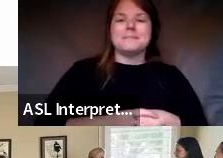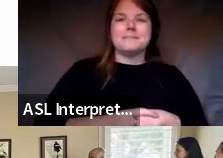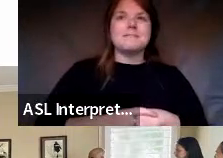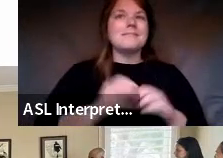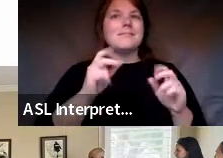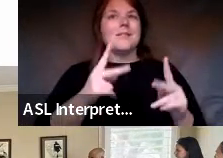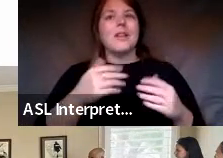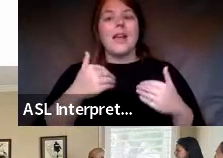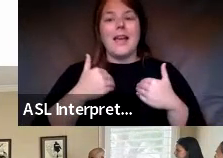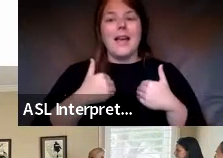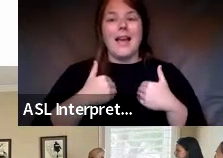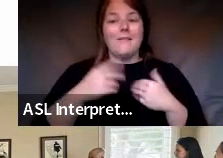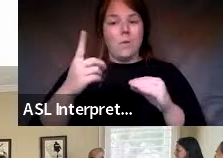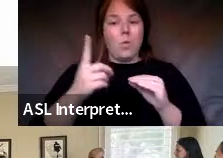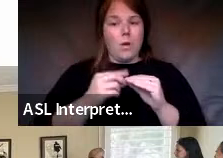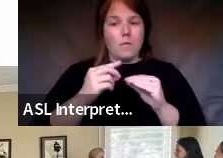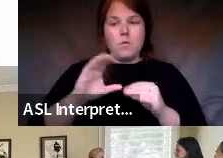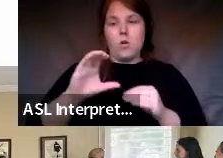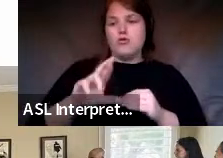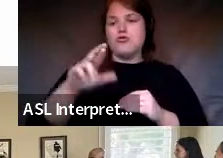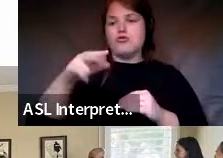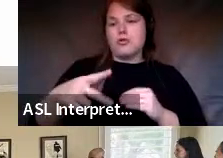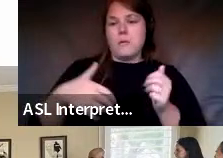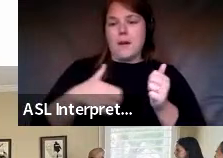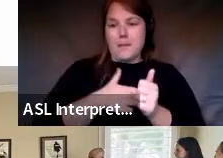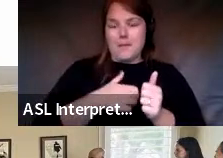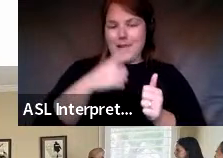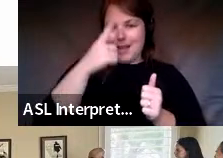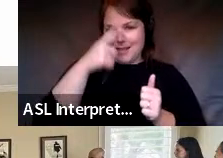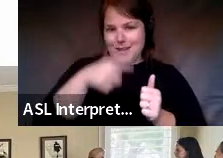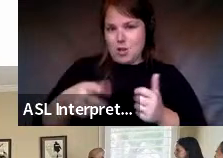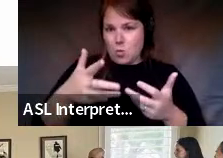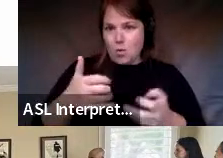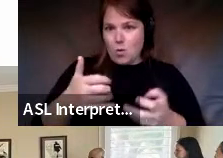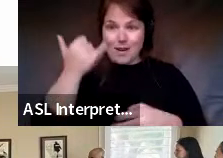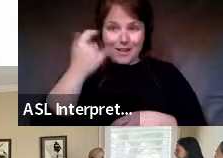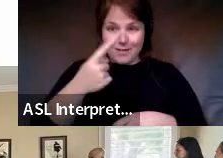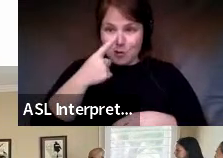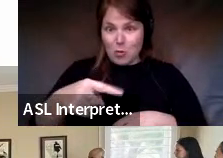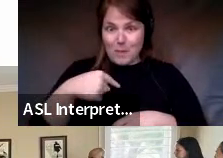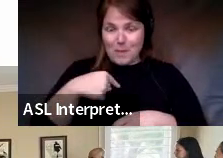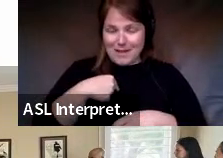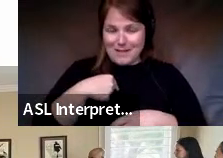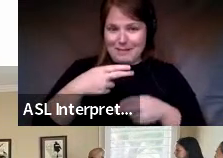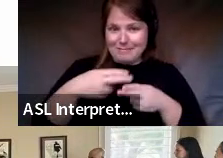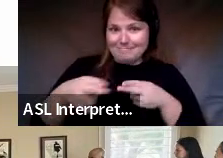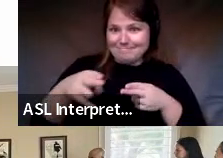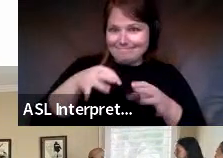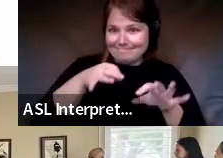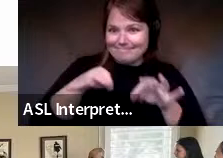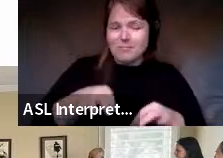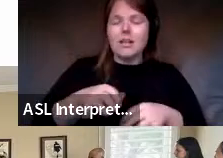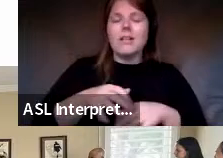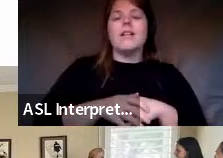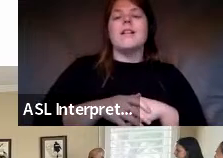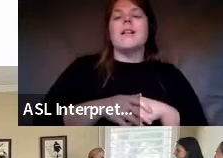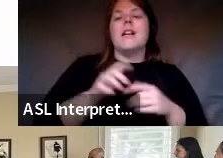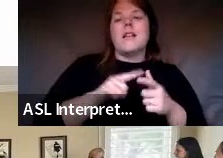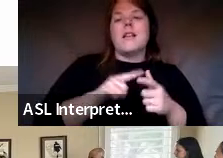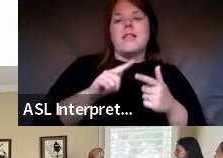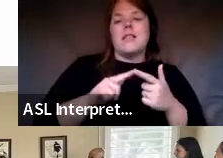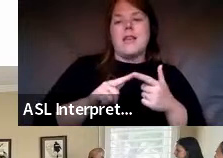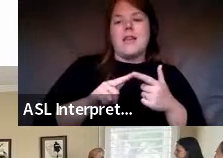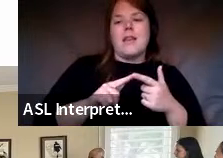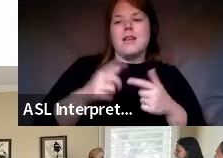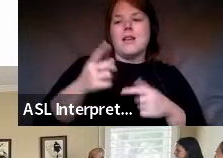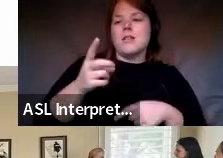have another SERP update that I think you all would like, if you'll indulge me really briefly. And then maybe I'll just,